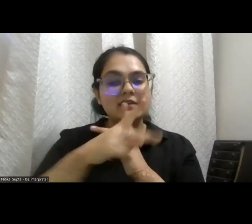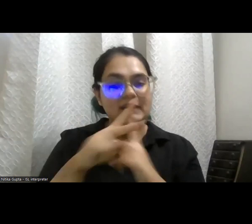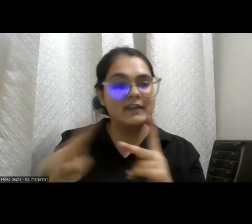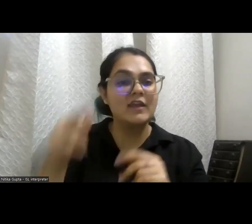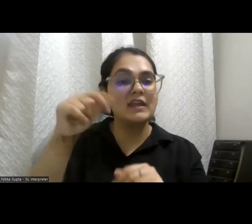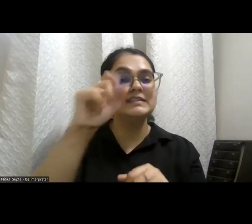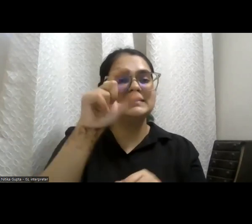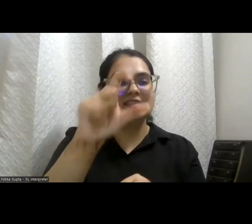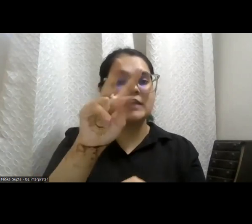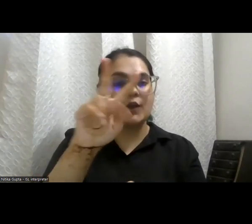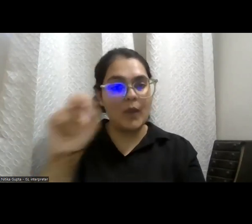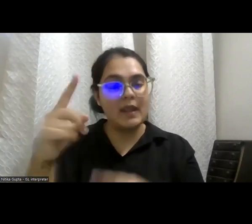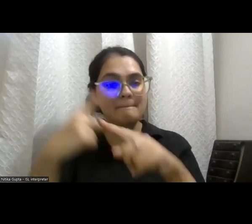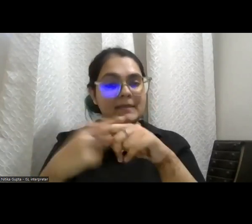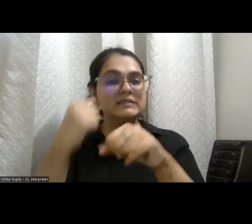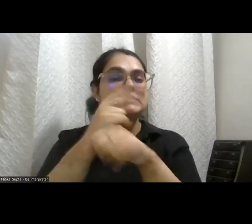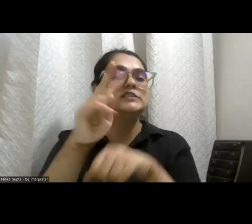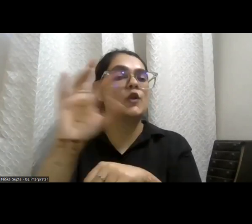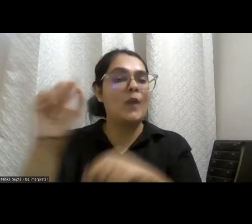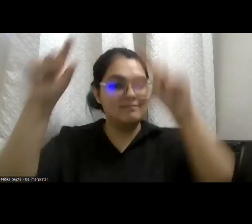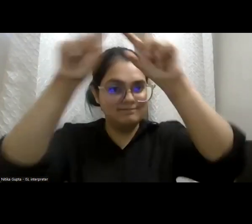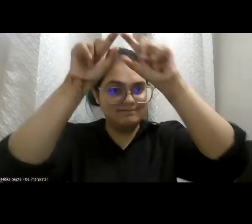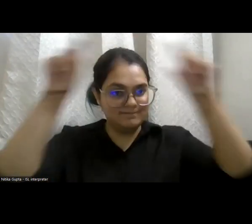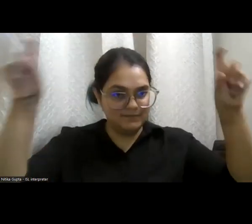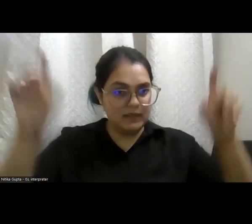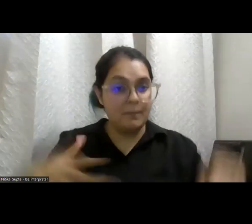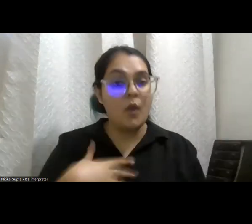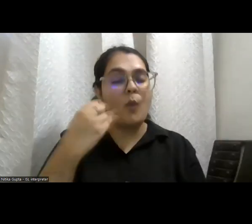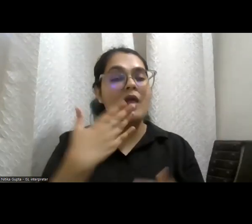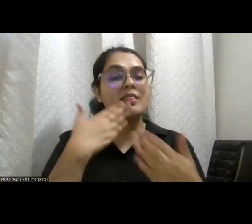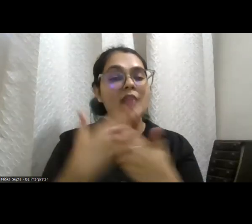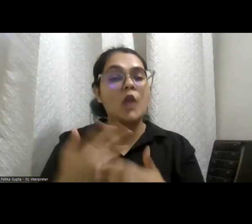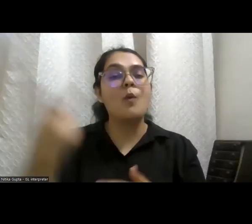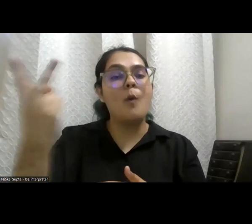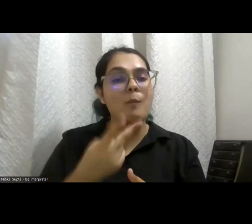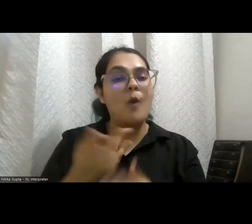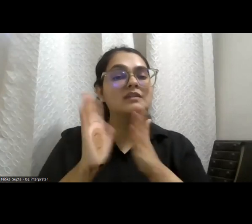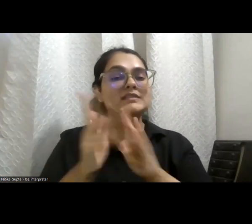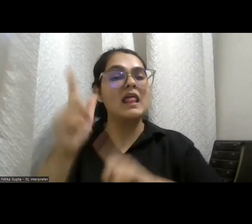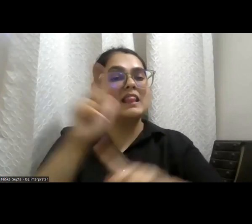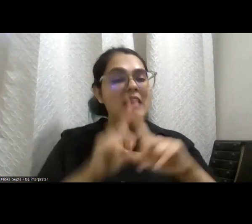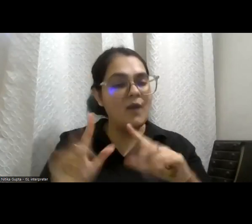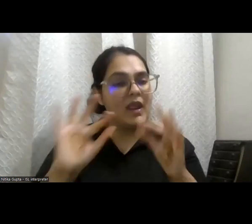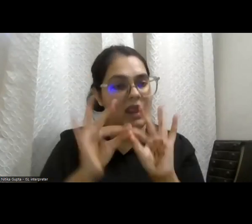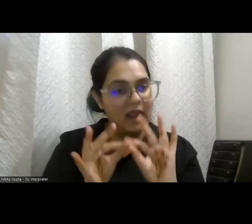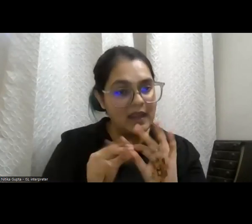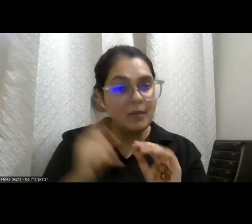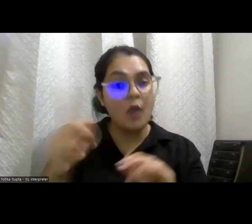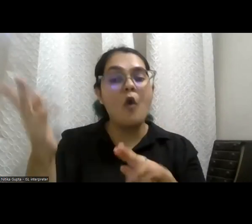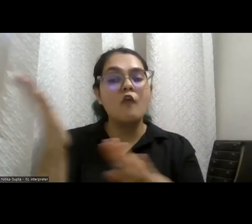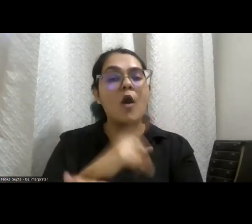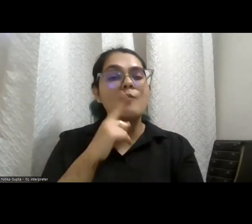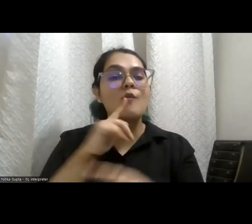of C20 and G20. I would also like to thank our sign language interpreters, coordinated by Ms. Srinidhi from Rising